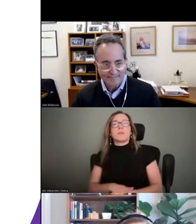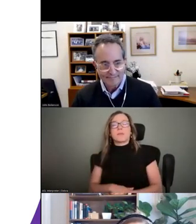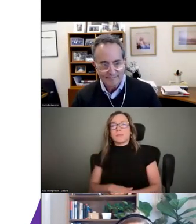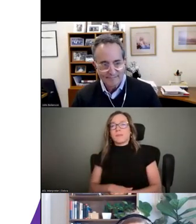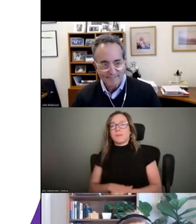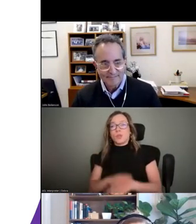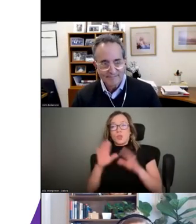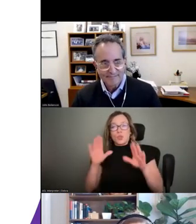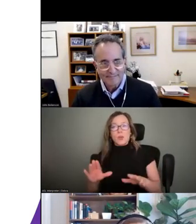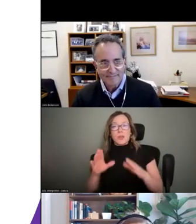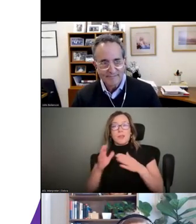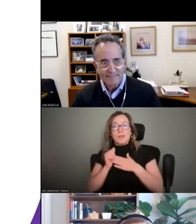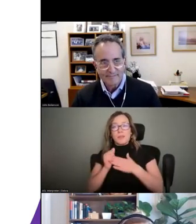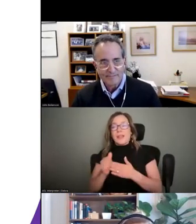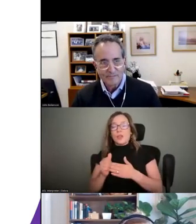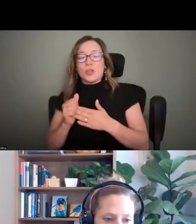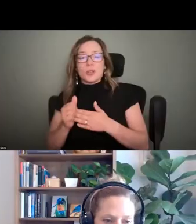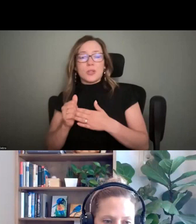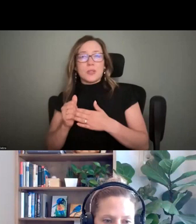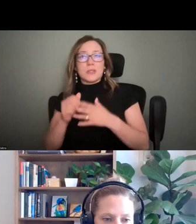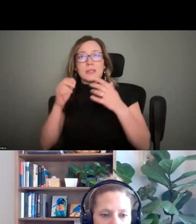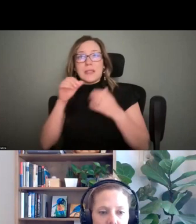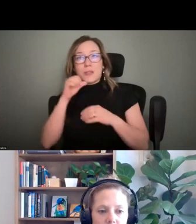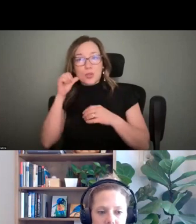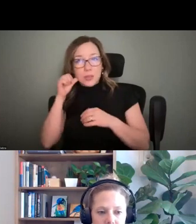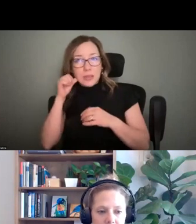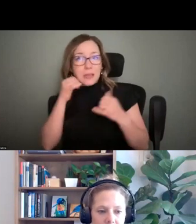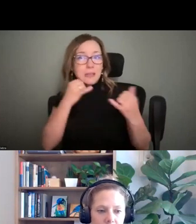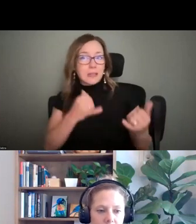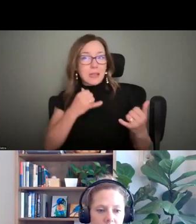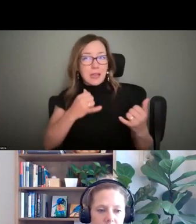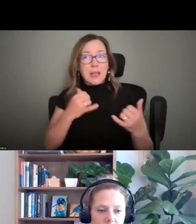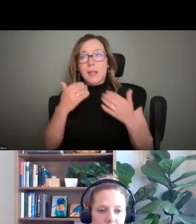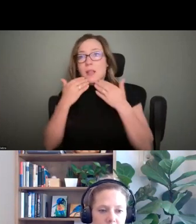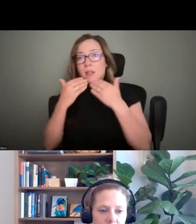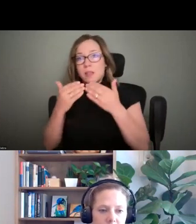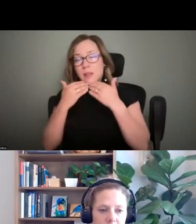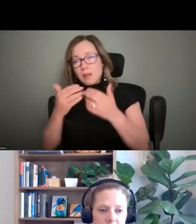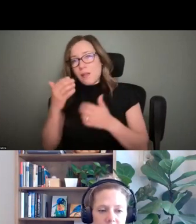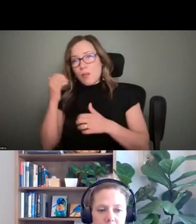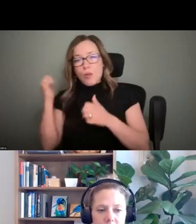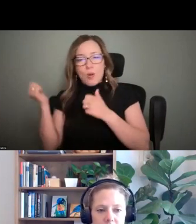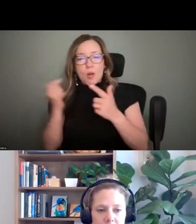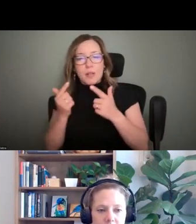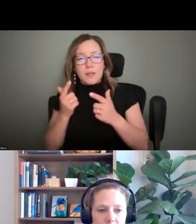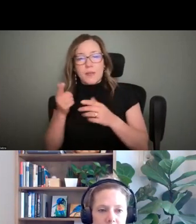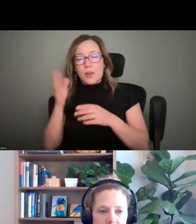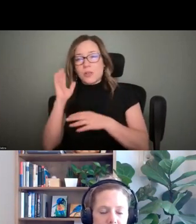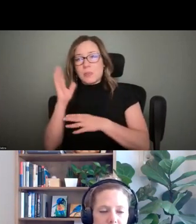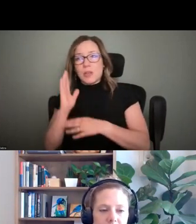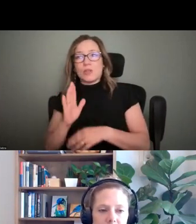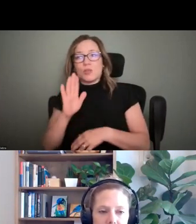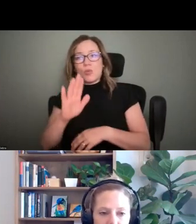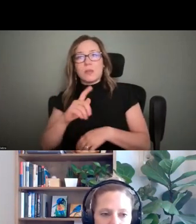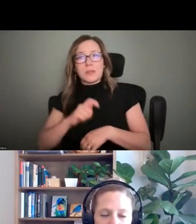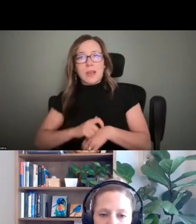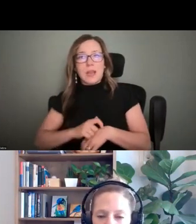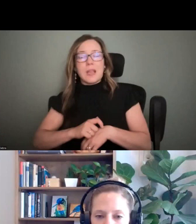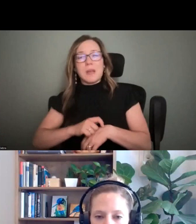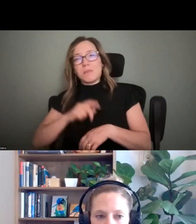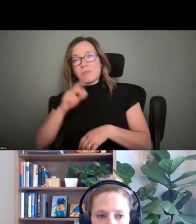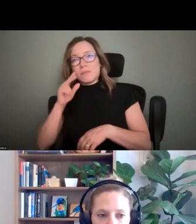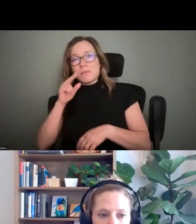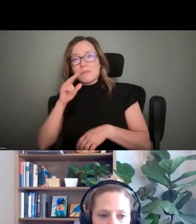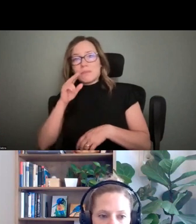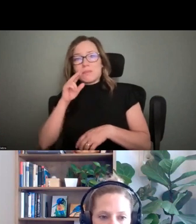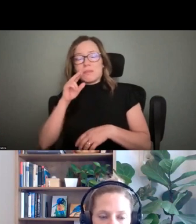of amazing leaders both yesterday and today. I wanted to thank all of our speakers for sharing their time and insights and experiences.